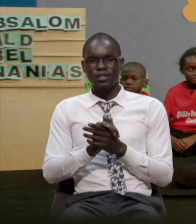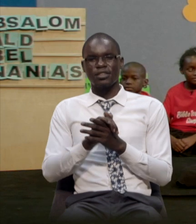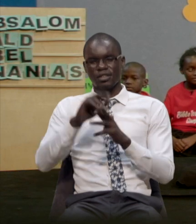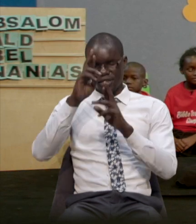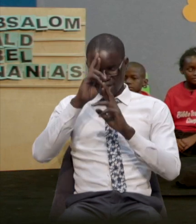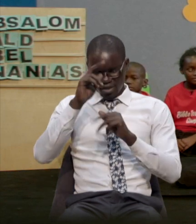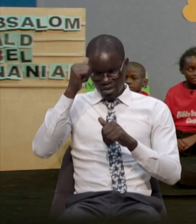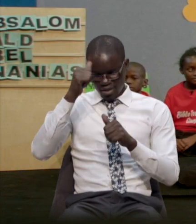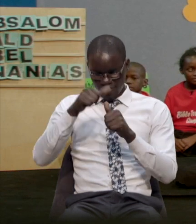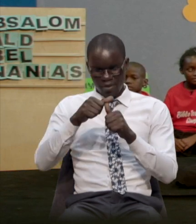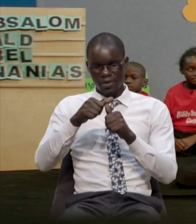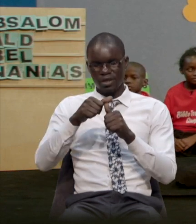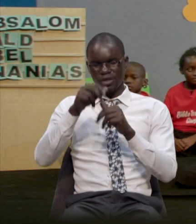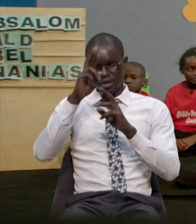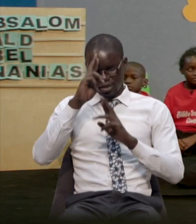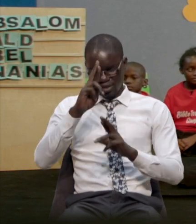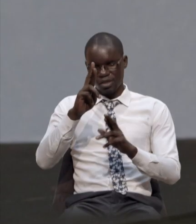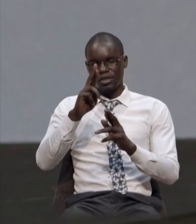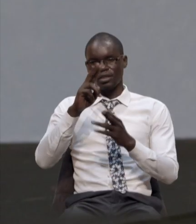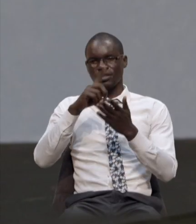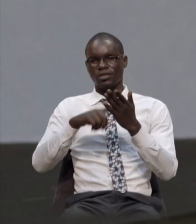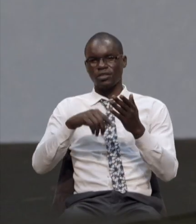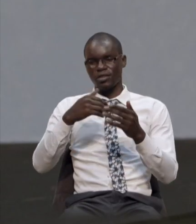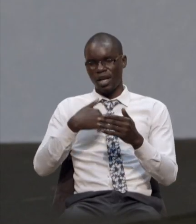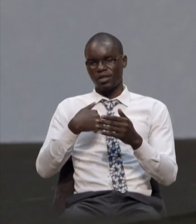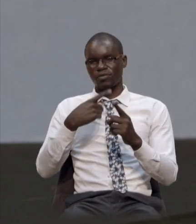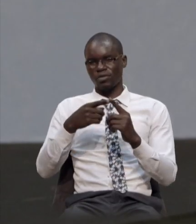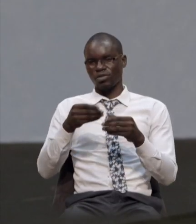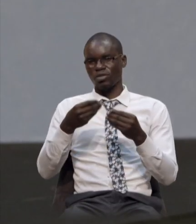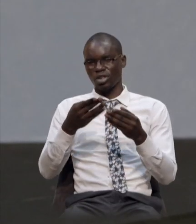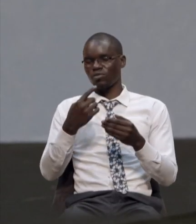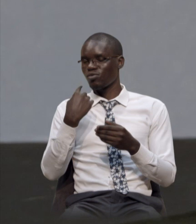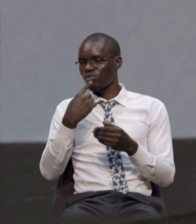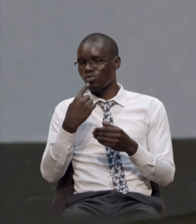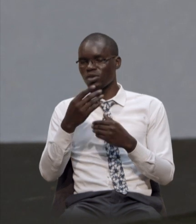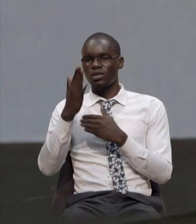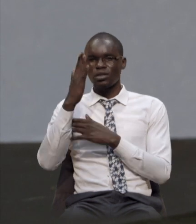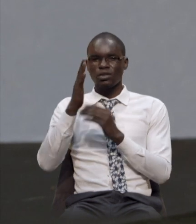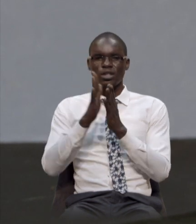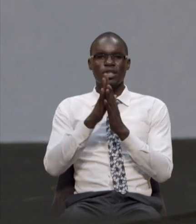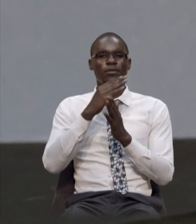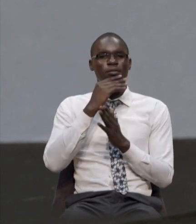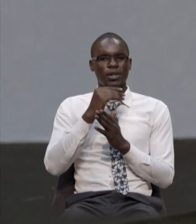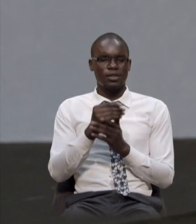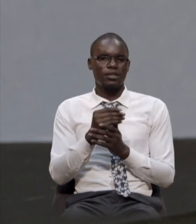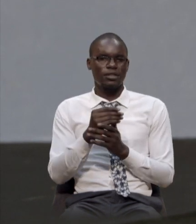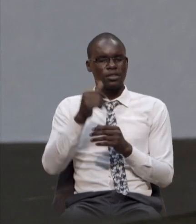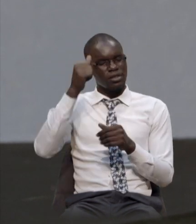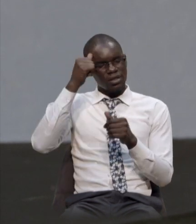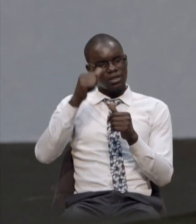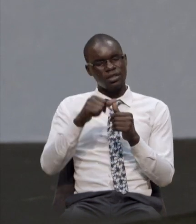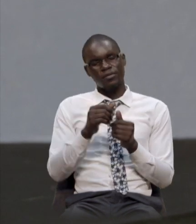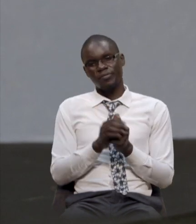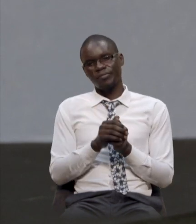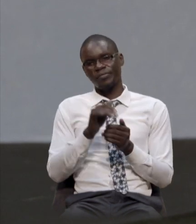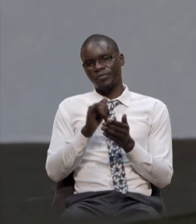we said respect is what we usually have to give respect to who? To God and man. And remember,